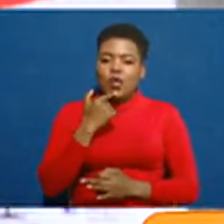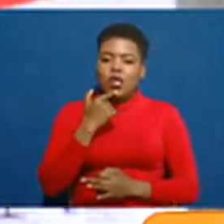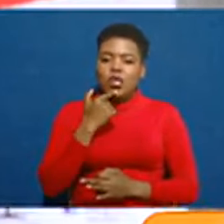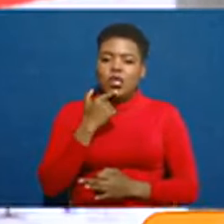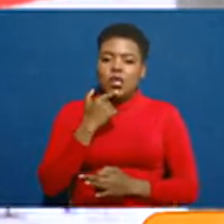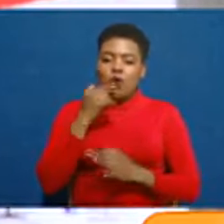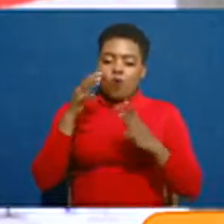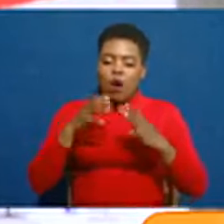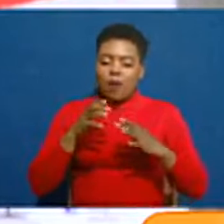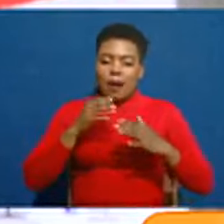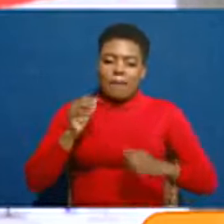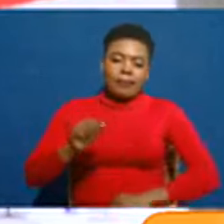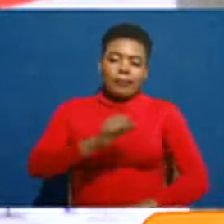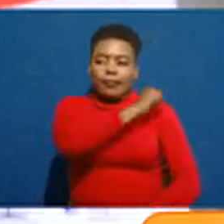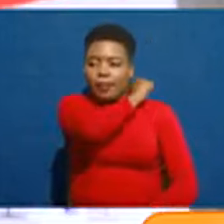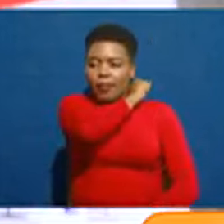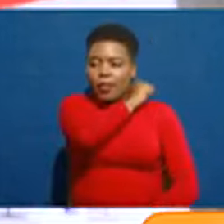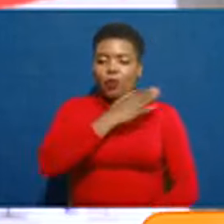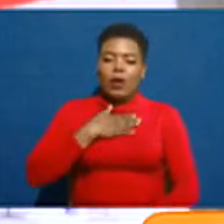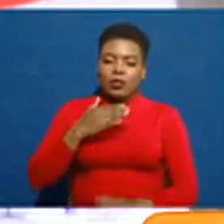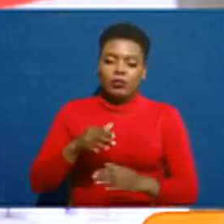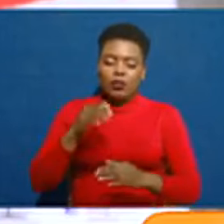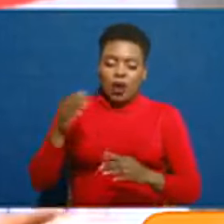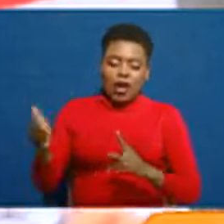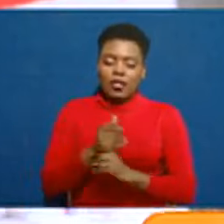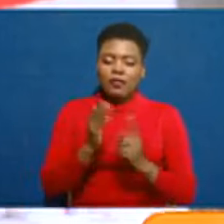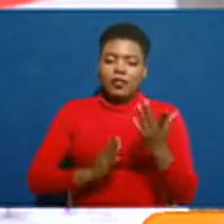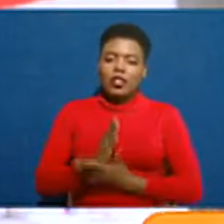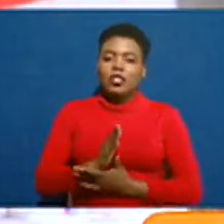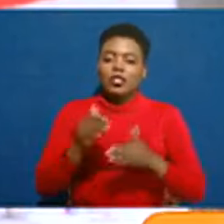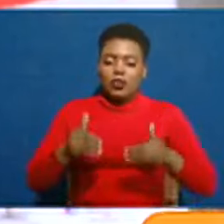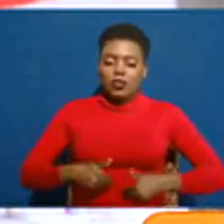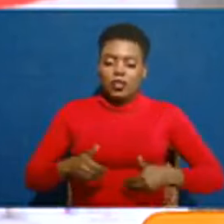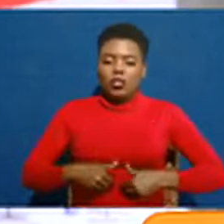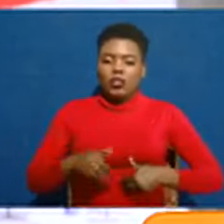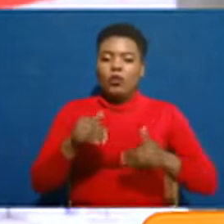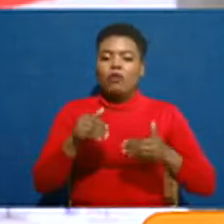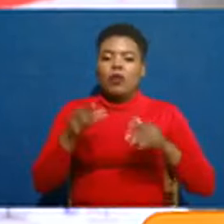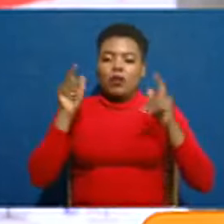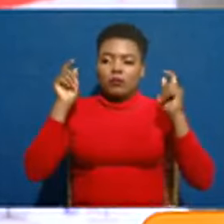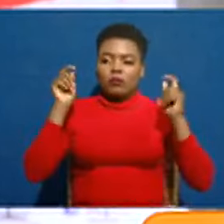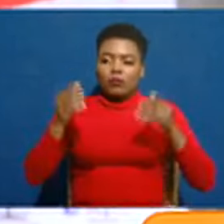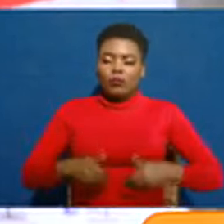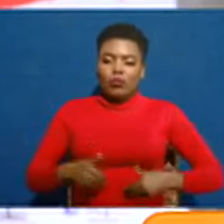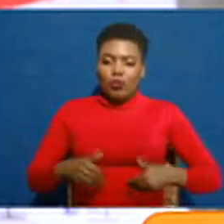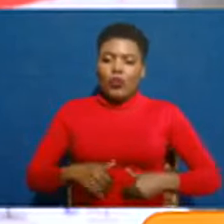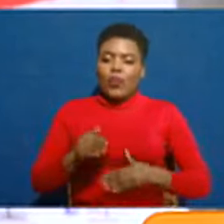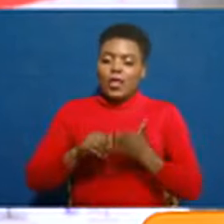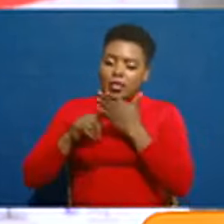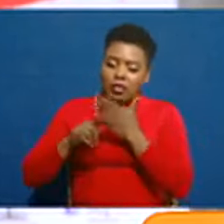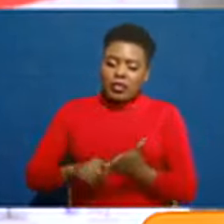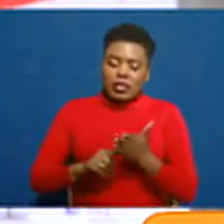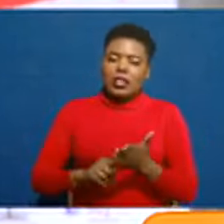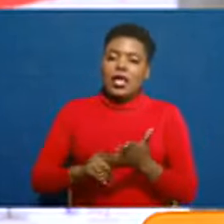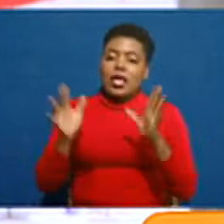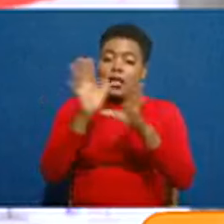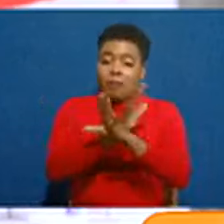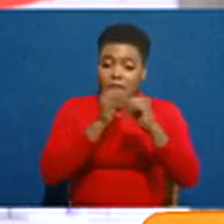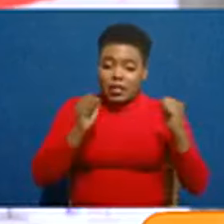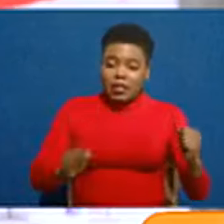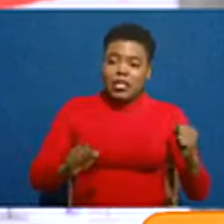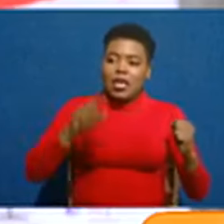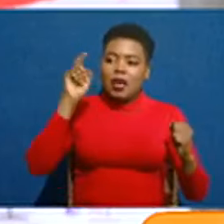the abductors still agitate for justice, the Gen Zs still remain untamed, saying that the president